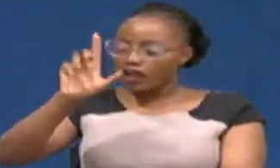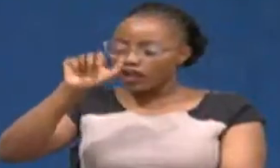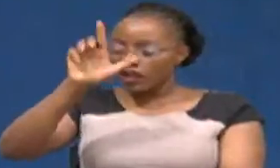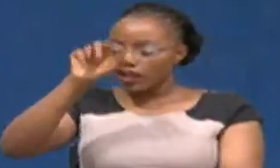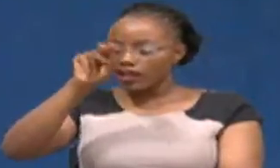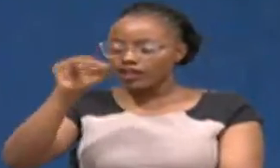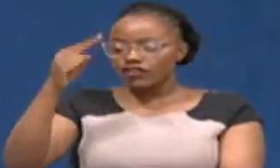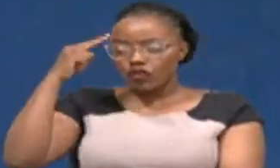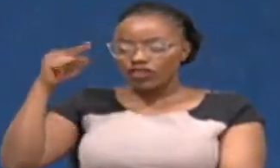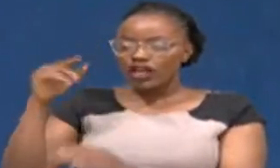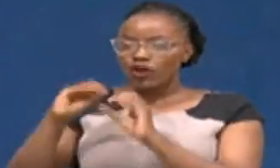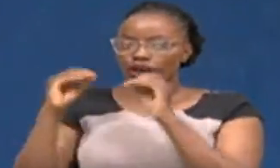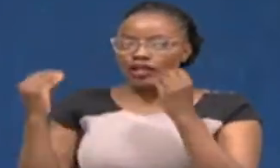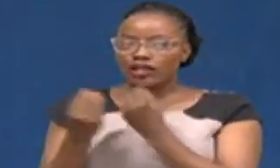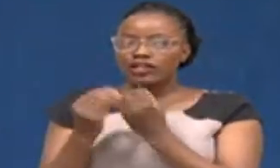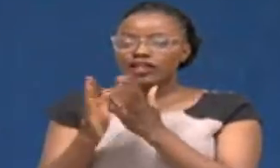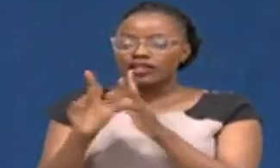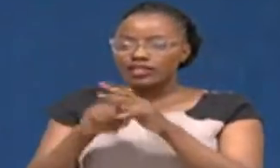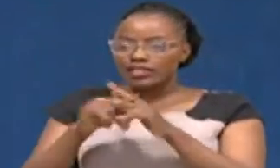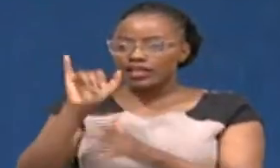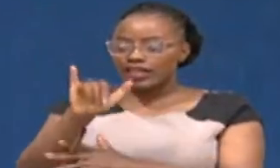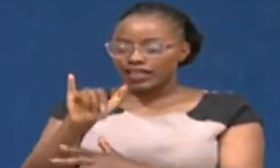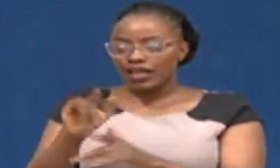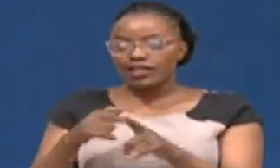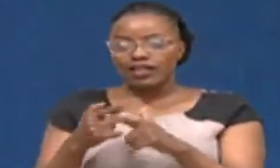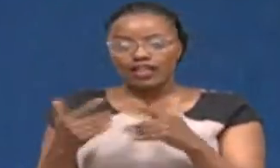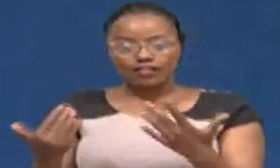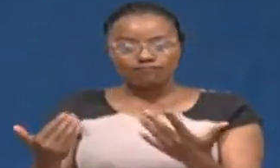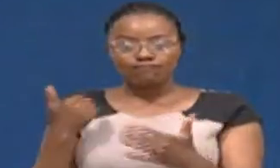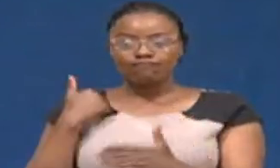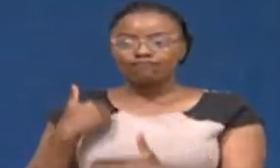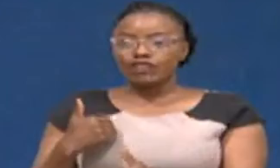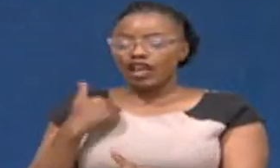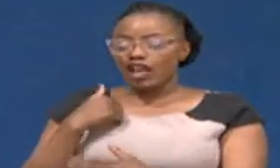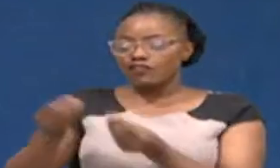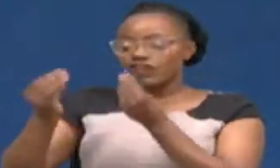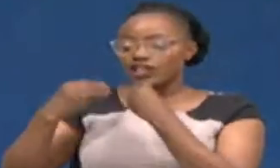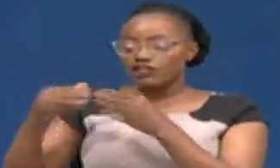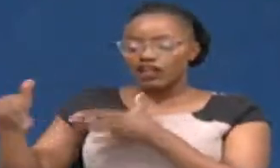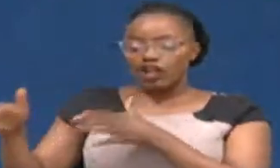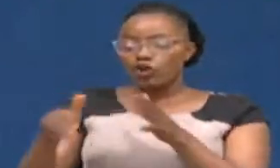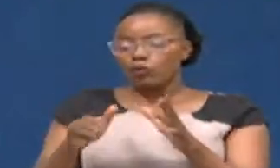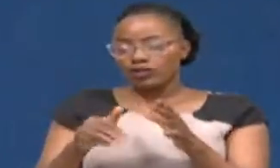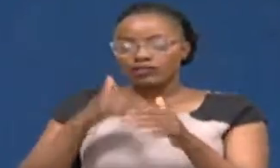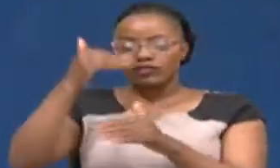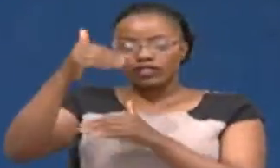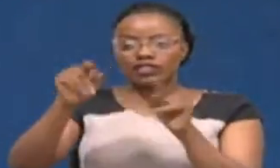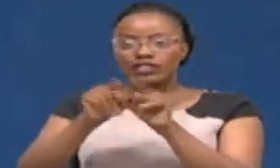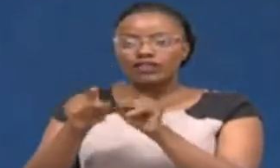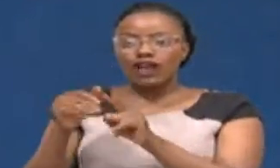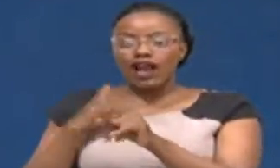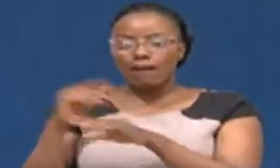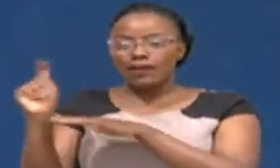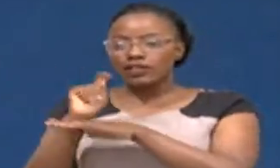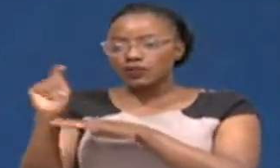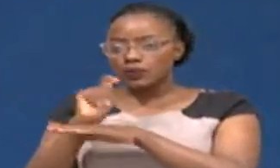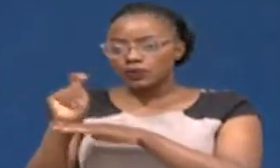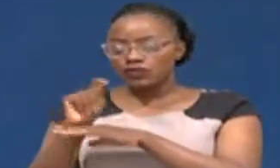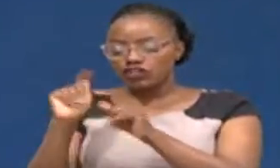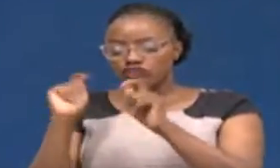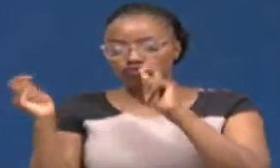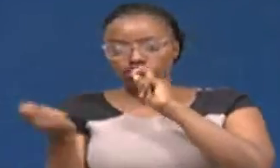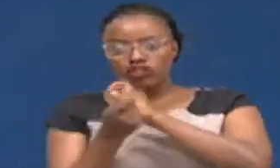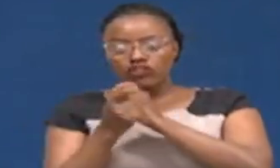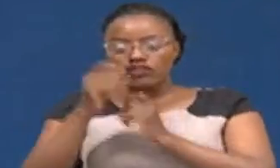Grace Agenda. Yeah. And from there, I have been given platform after platform, and I have been trained on